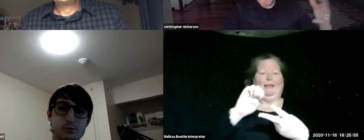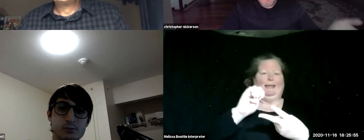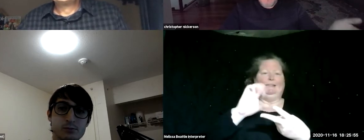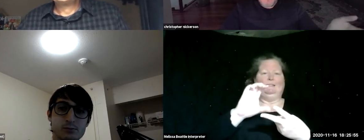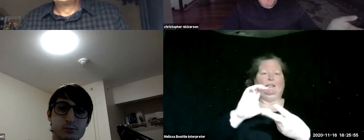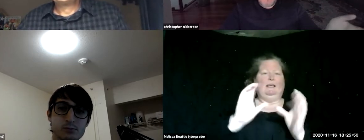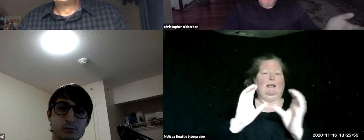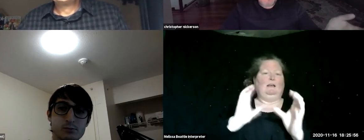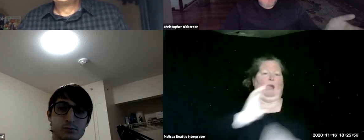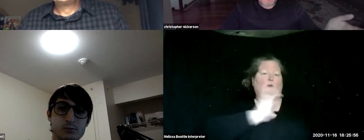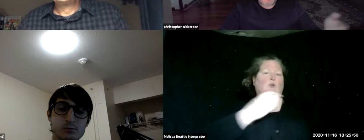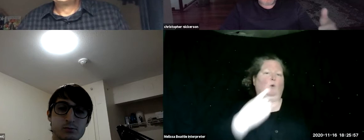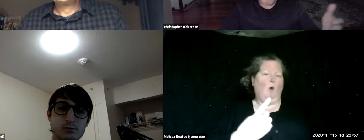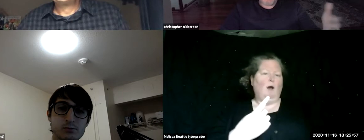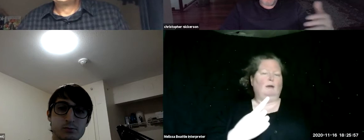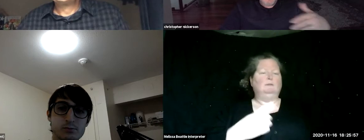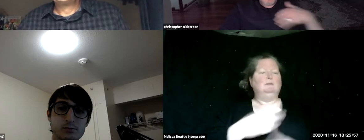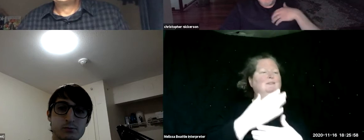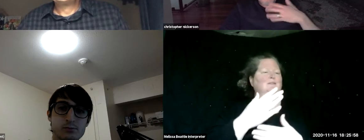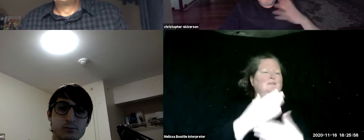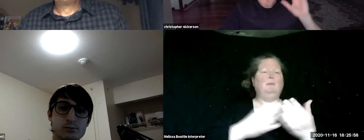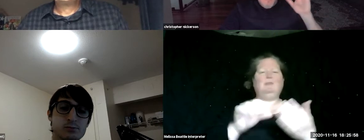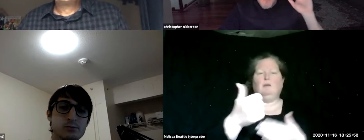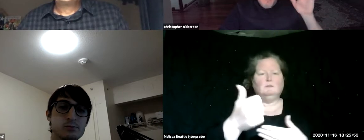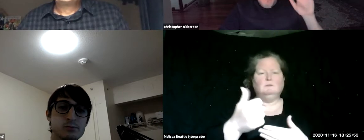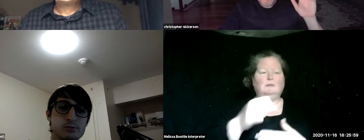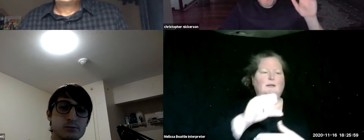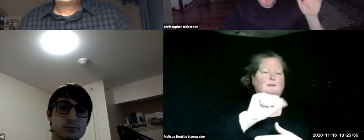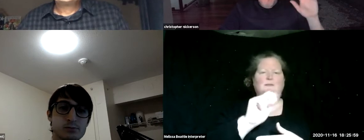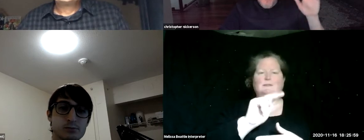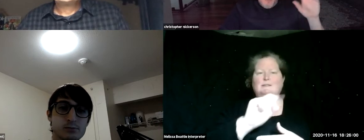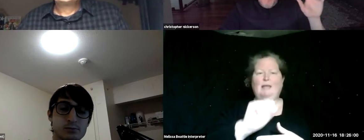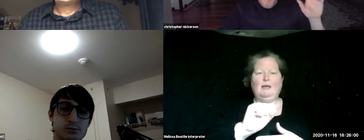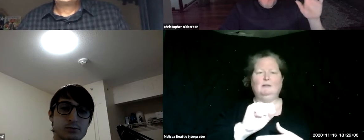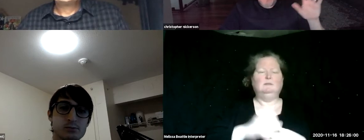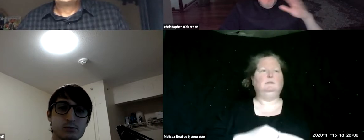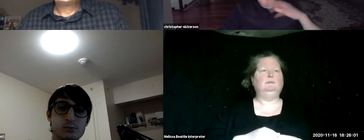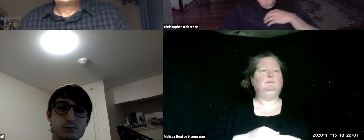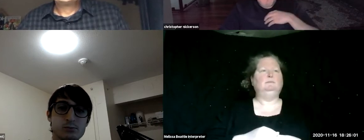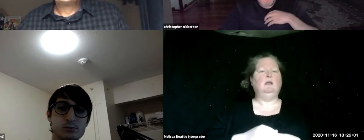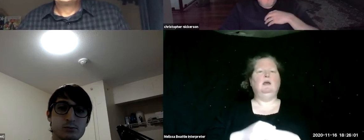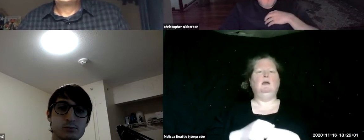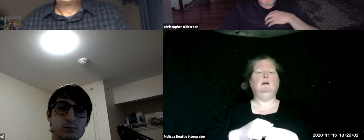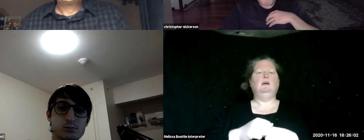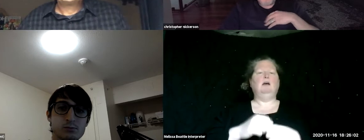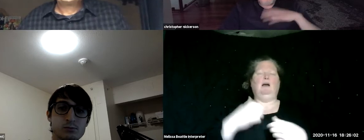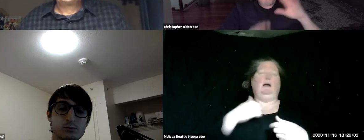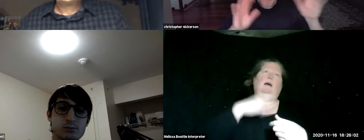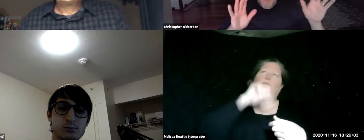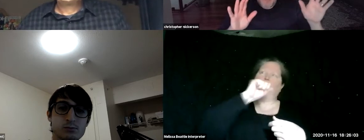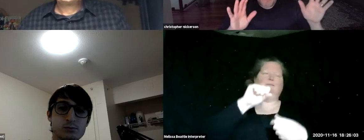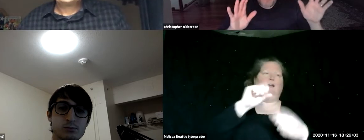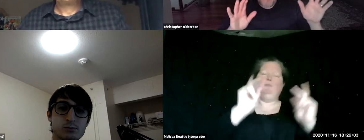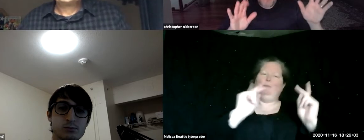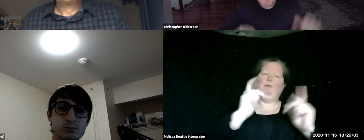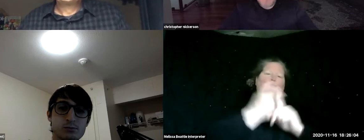one. They look at, you know, some of the SANS ones. Although, you know, God love all of the people at SANS. They're good friends of mine. I think that